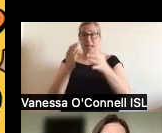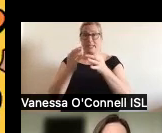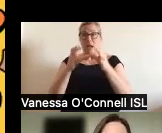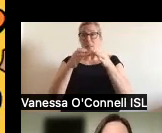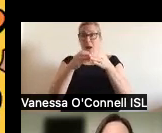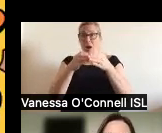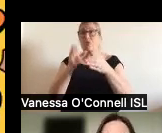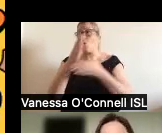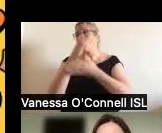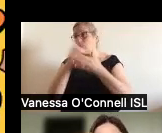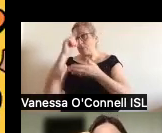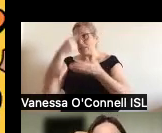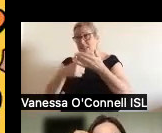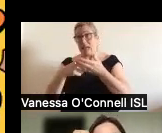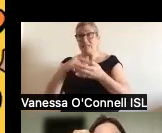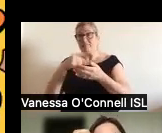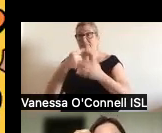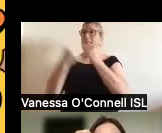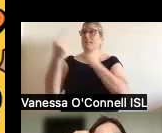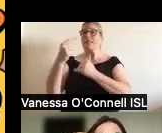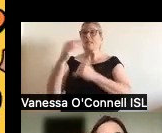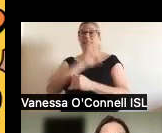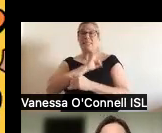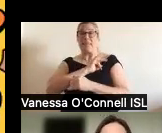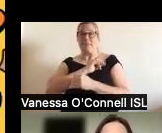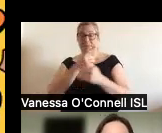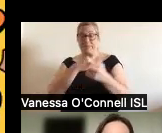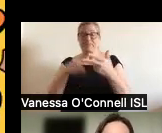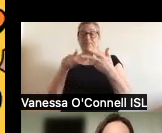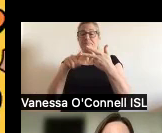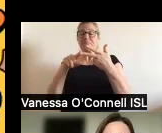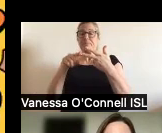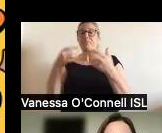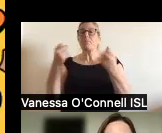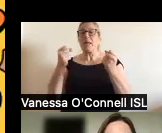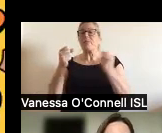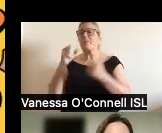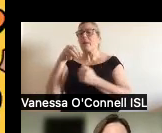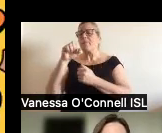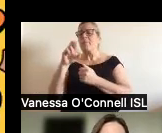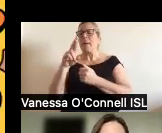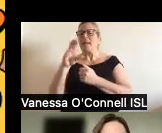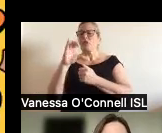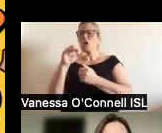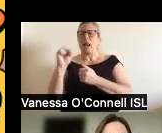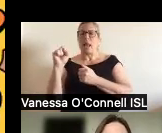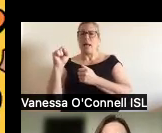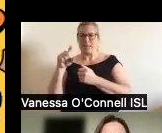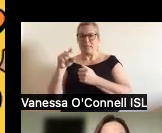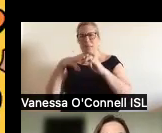the decision to run independently already. Then we provide masterclasses, and these are more kind of bespoke